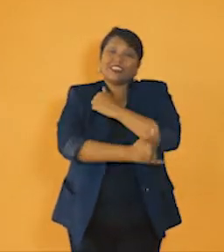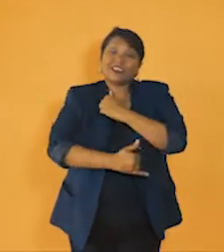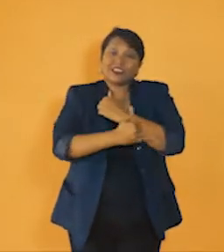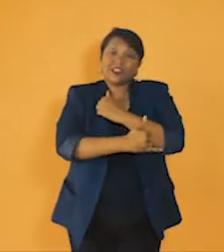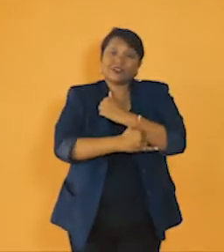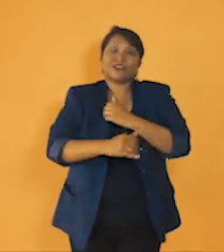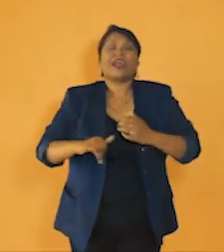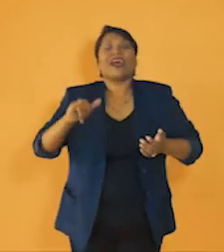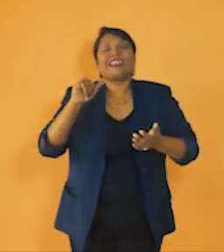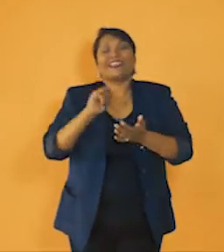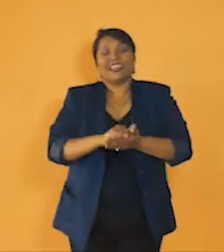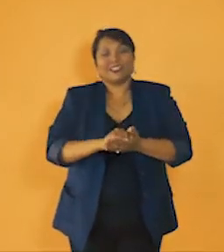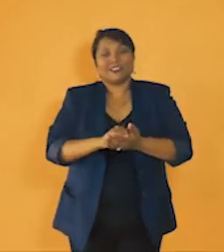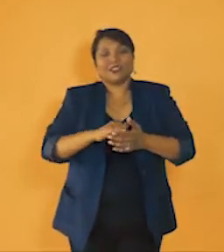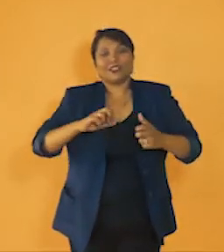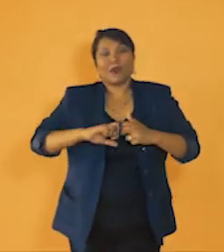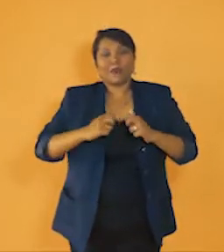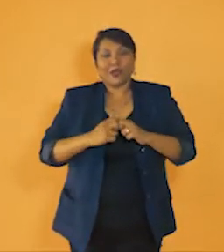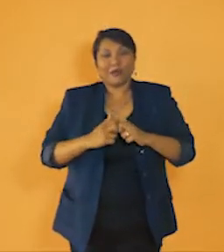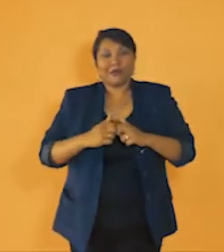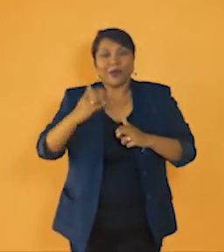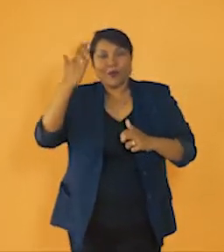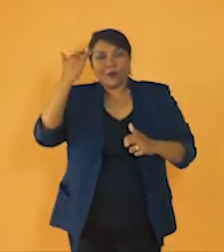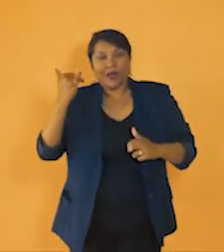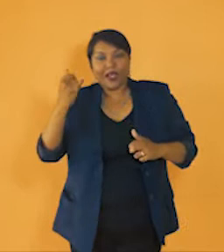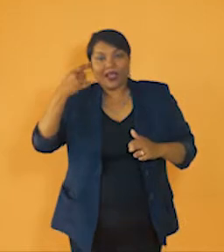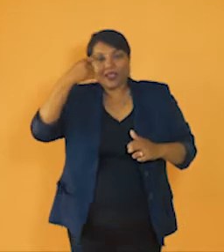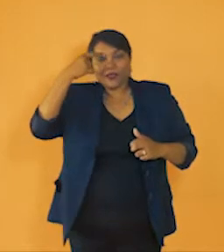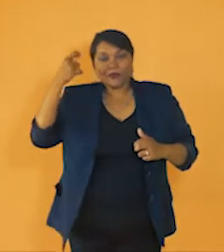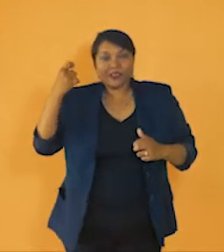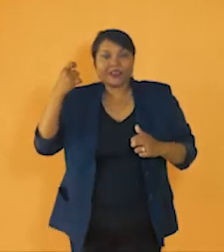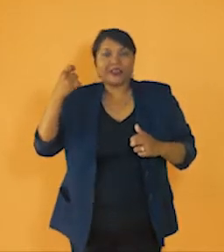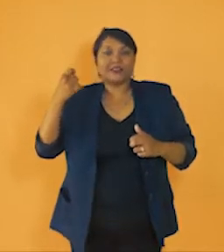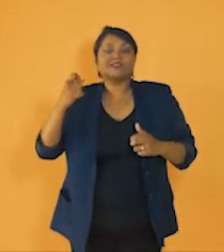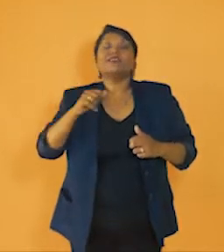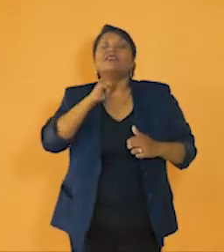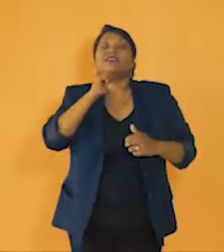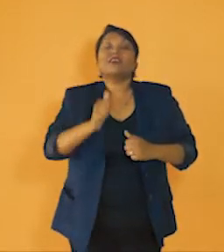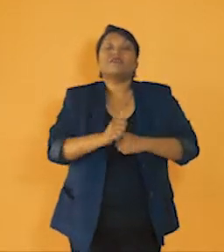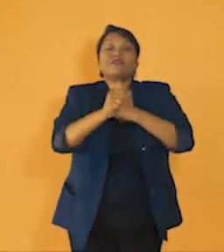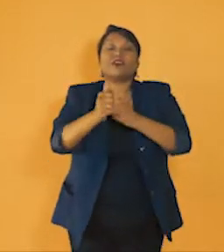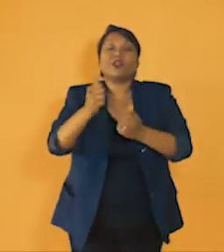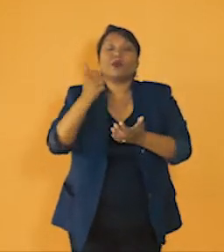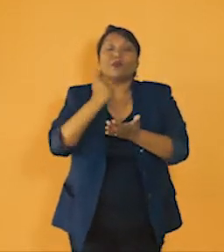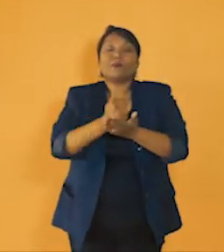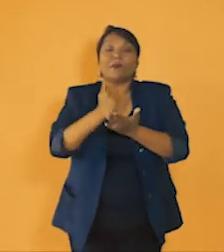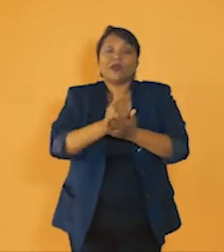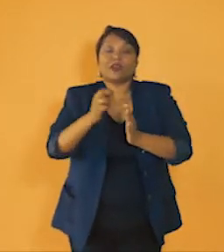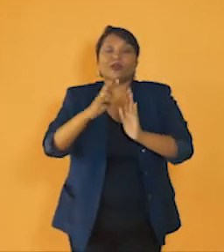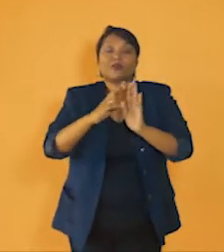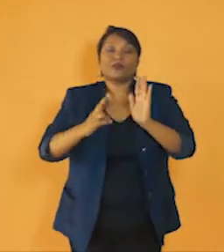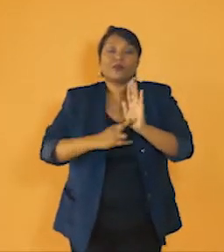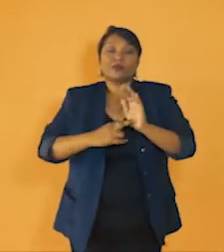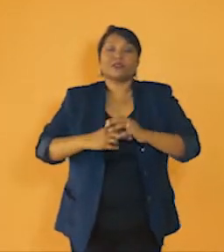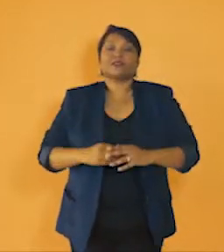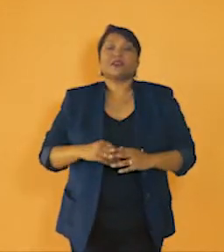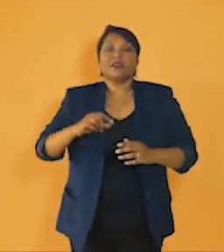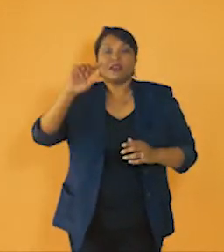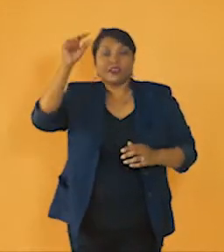to be the contentious one that central banks have an issue with because of the fact that it is essentially issued or regulated.